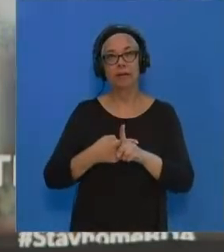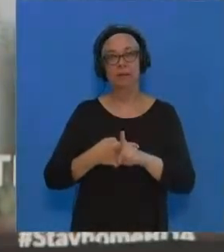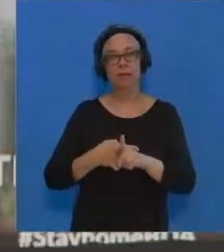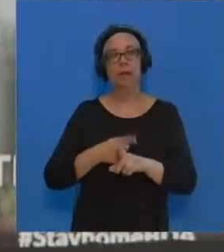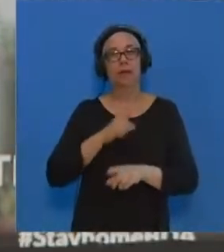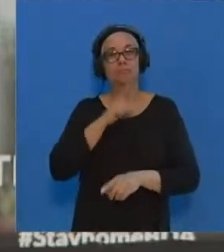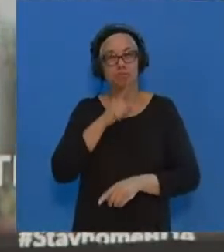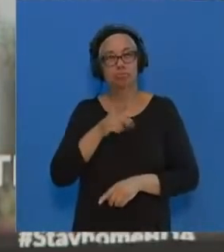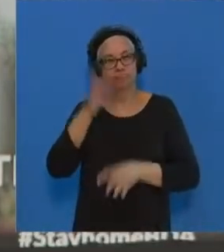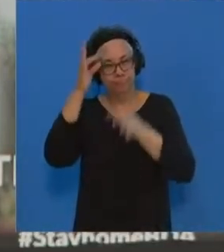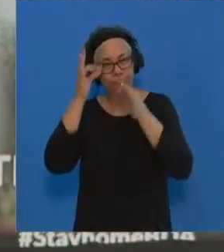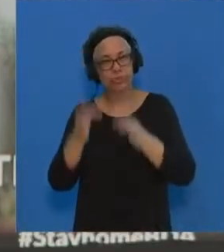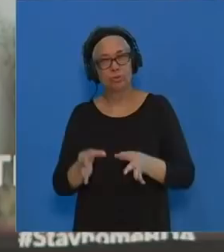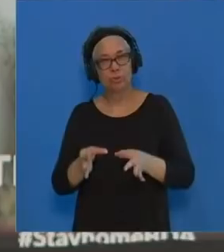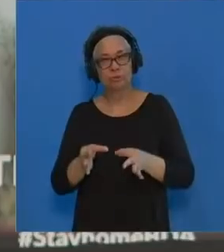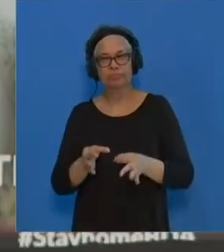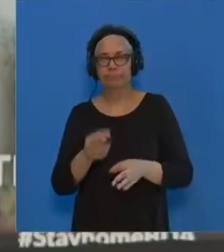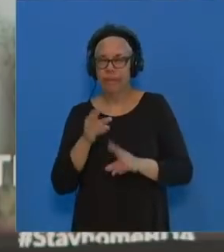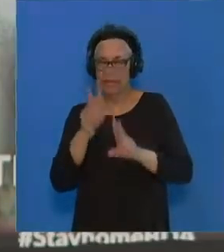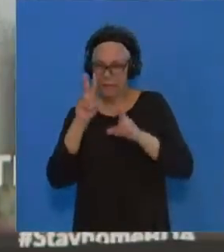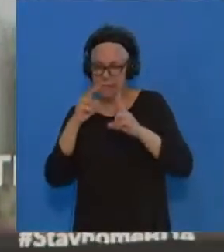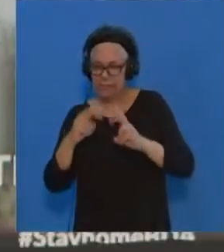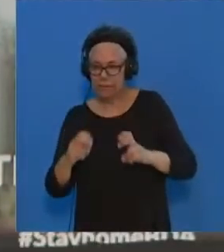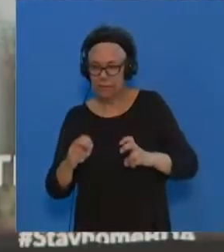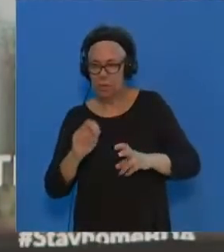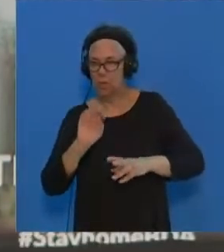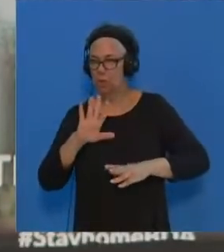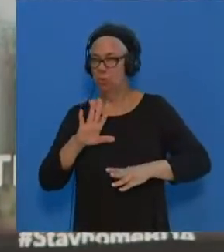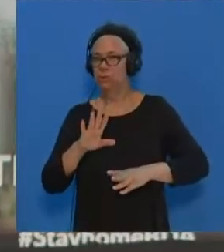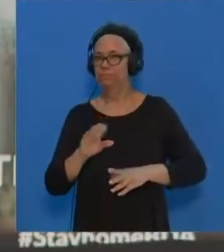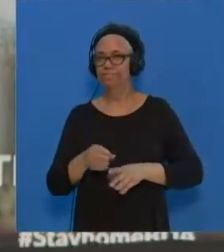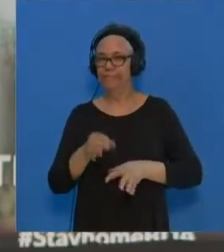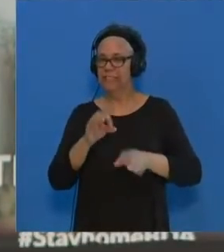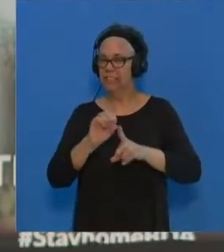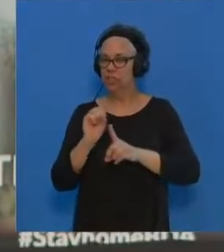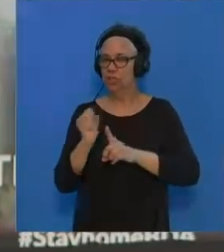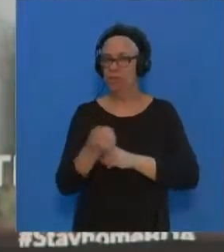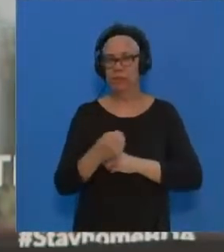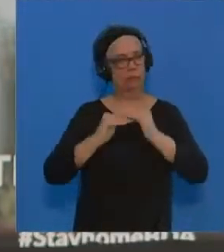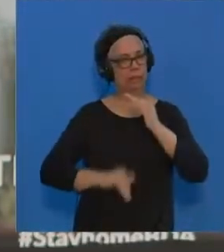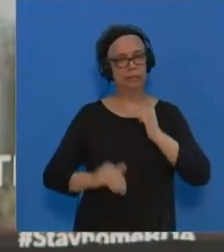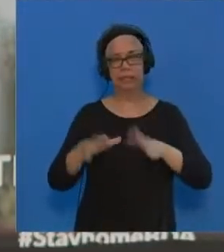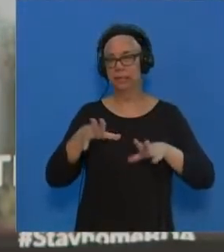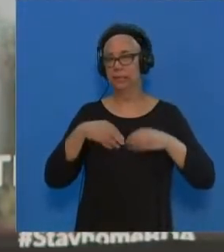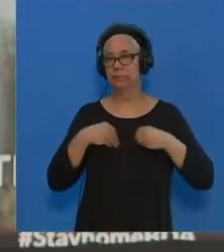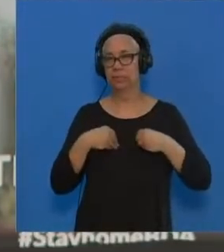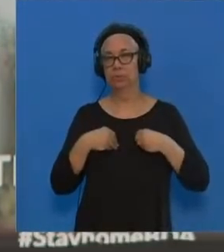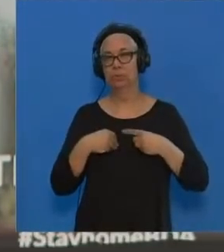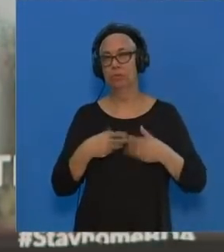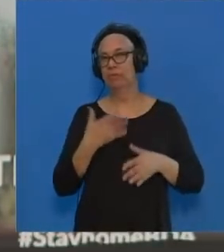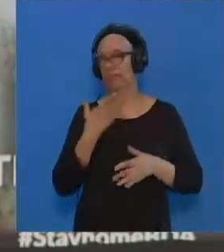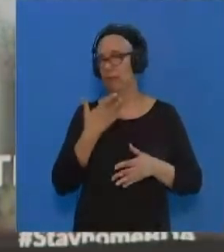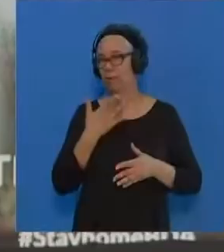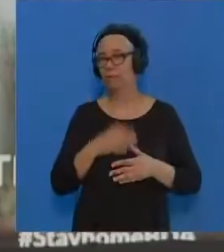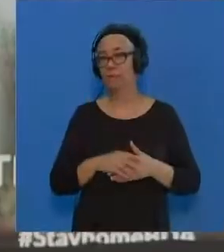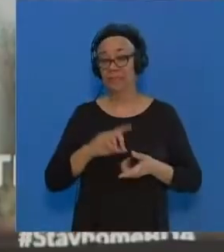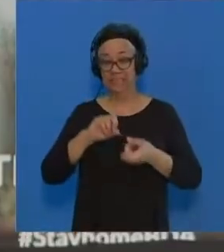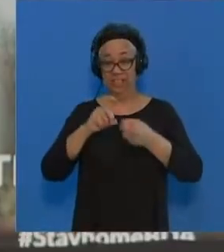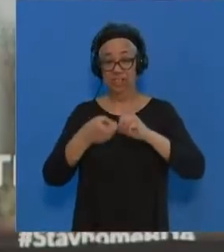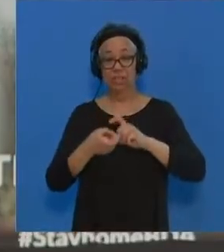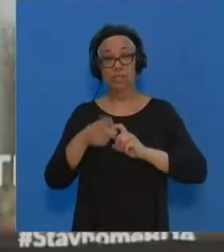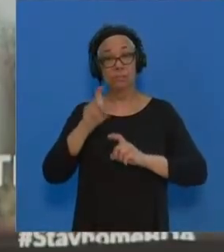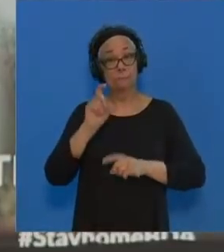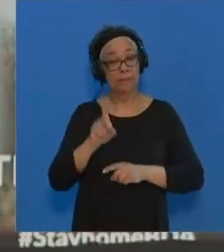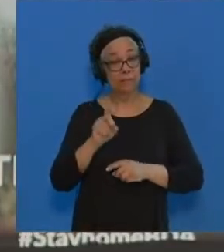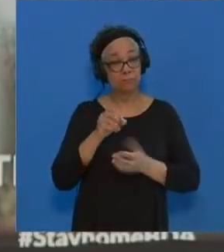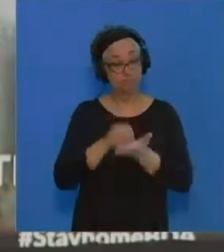that the courts will look at your situation in a less favorable perspective. Changes to a lease must be documented and acknowledged